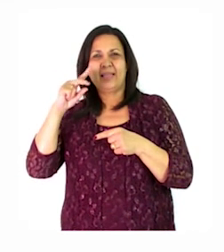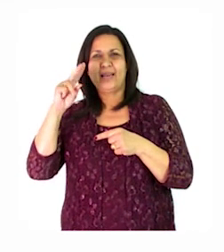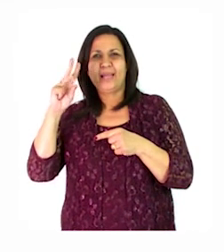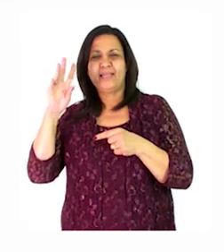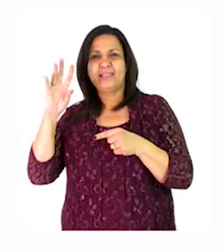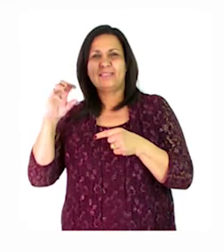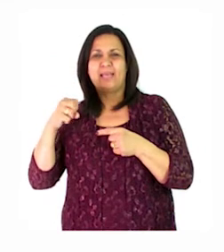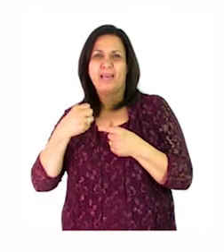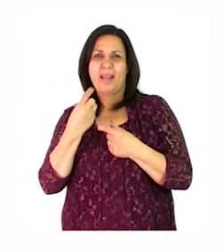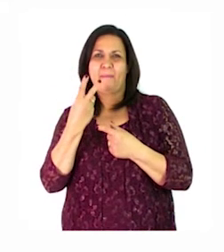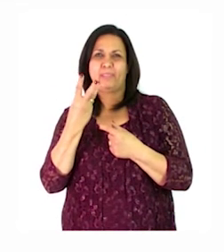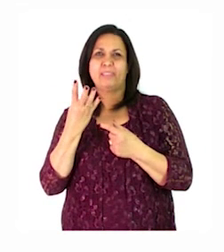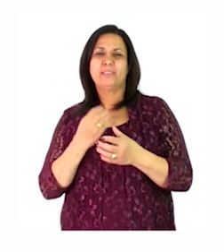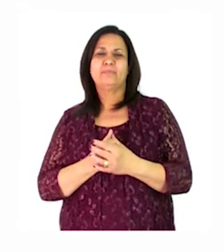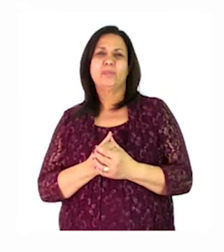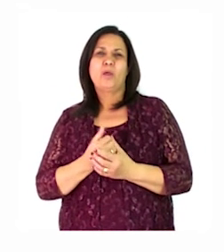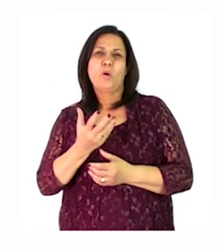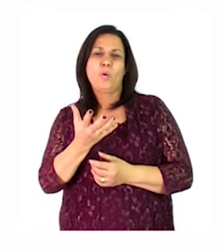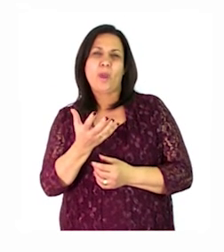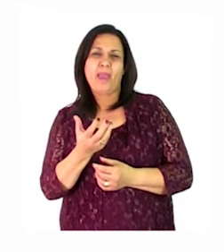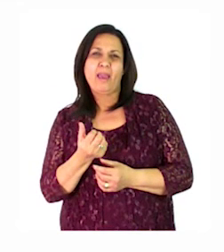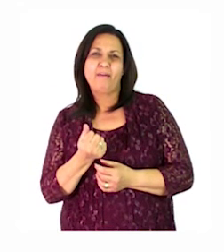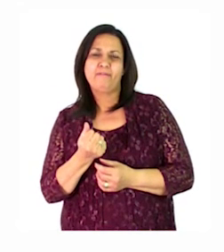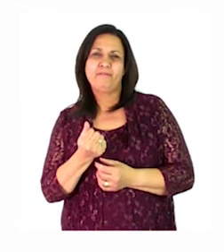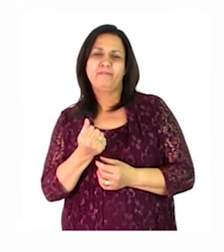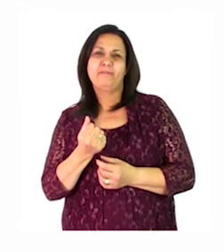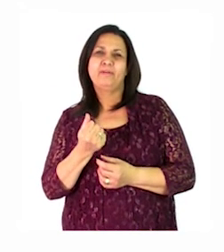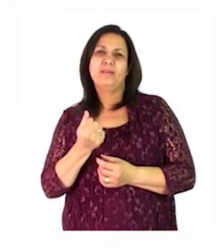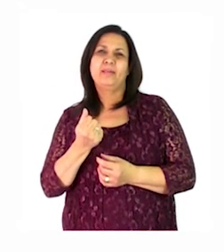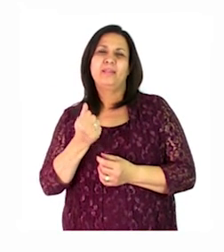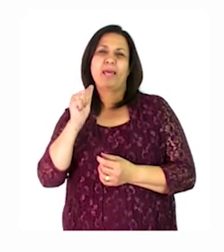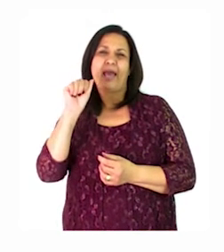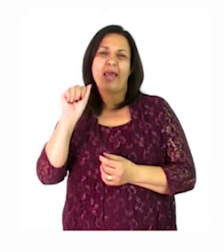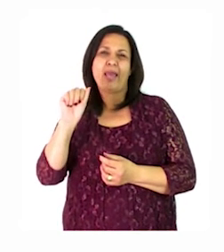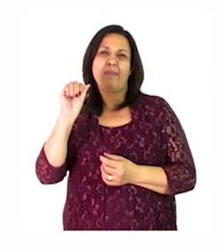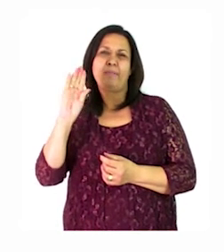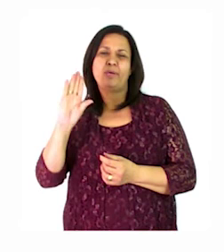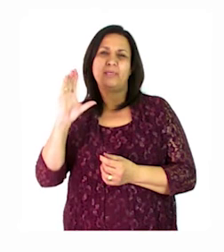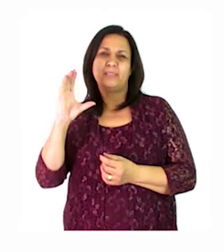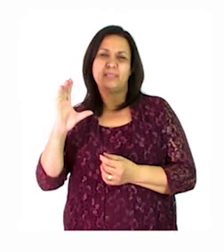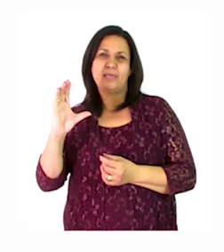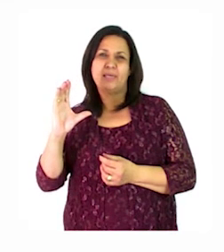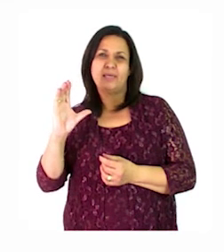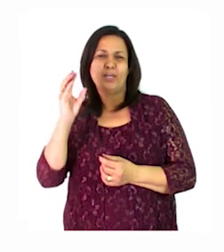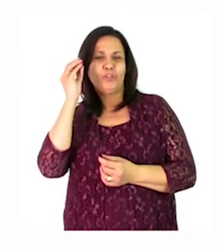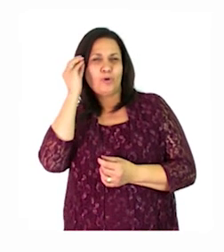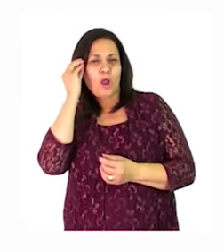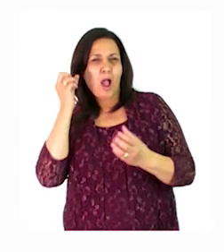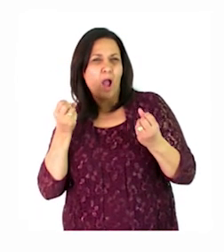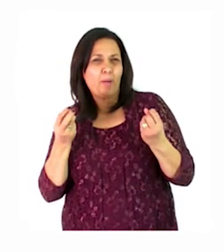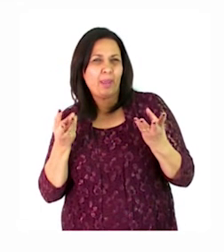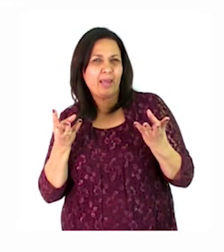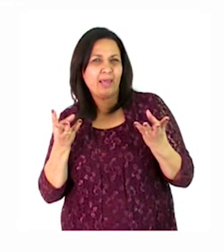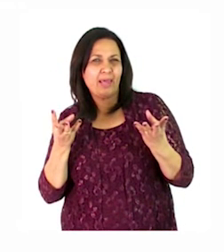numbers. We have the letters of the alphabet. Do you know how many letters of